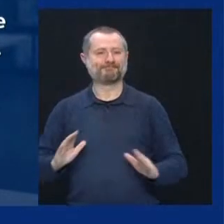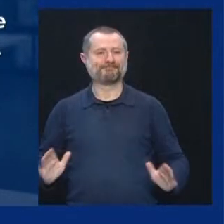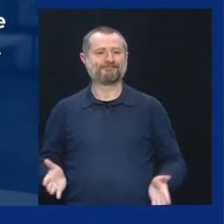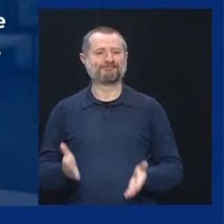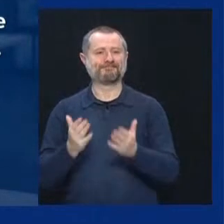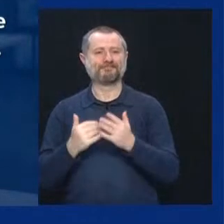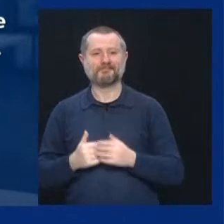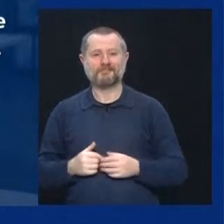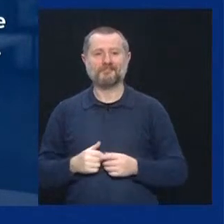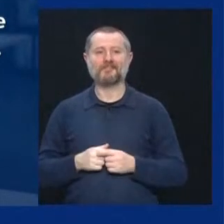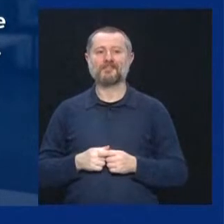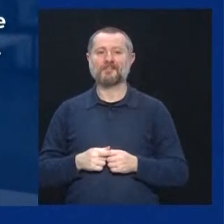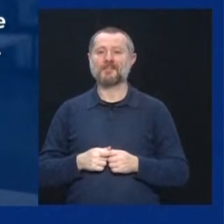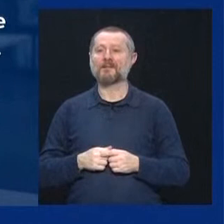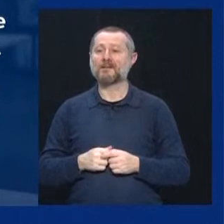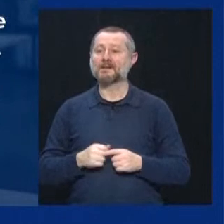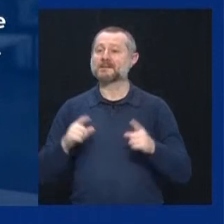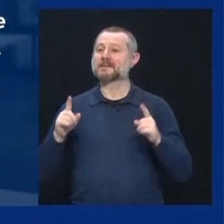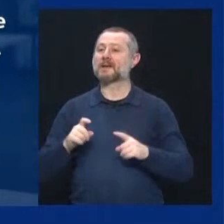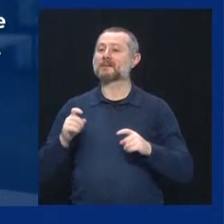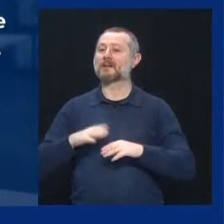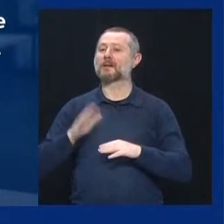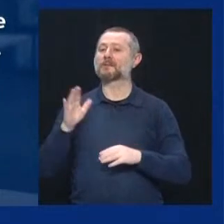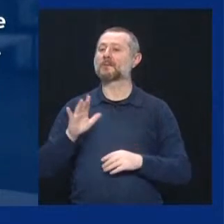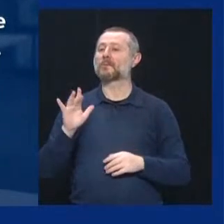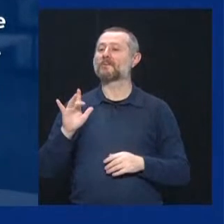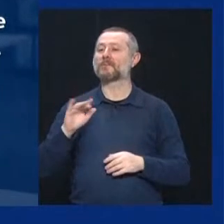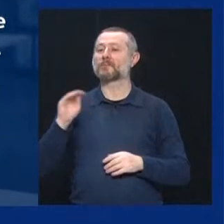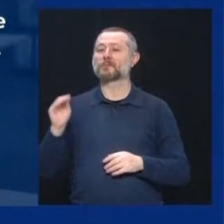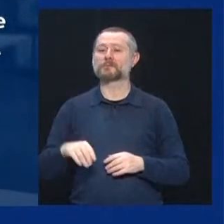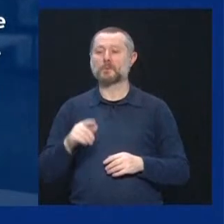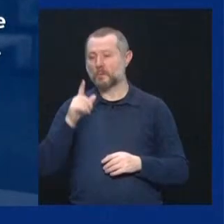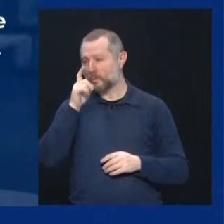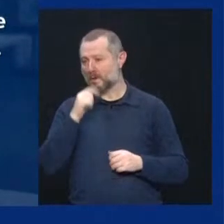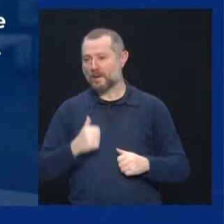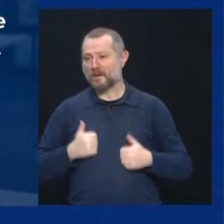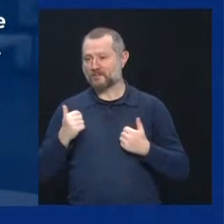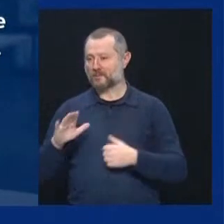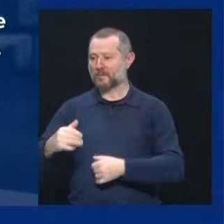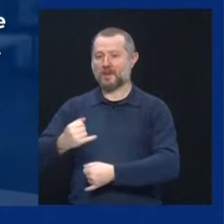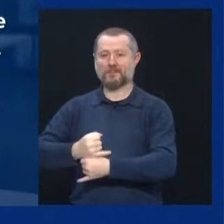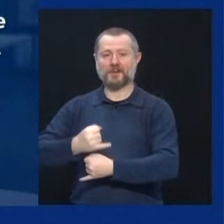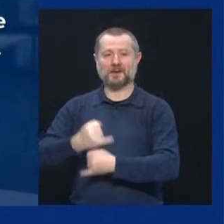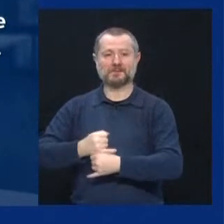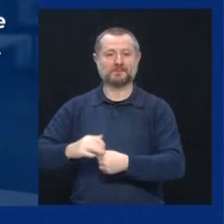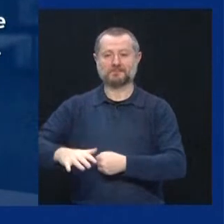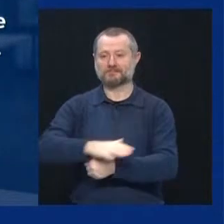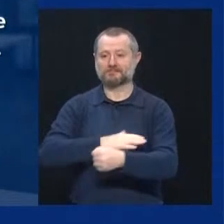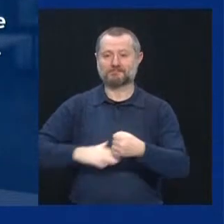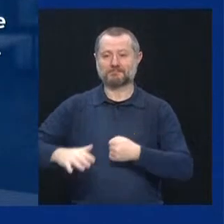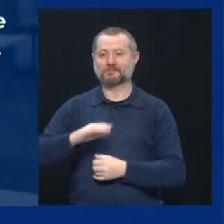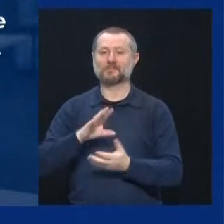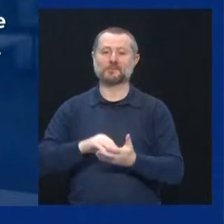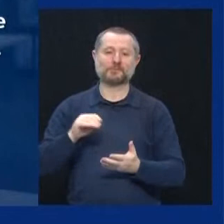to test at least 25% of the total on-campus students, faculty, staff on a